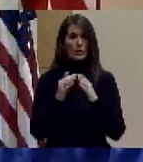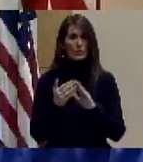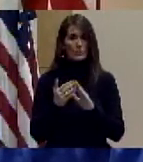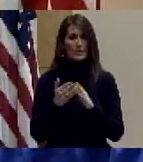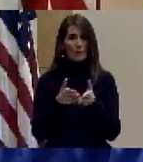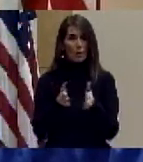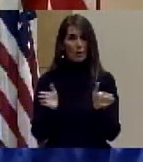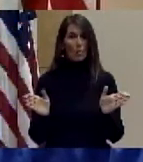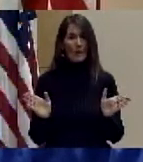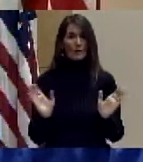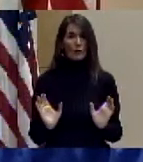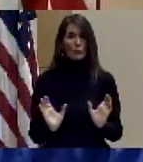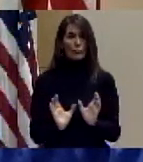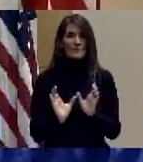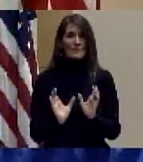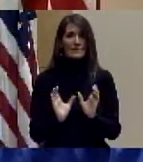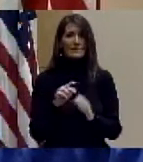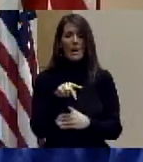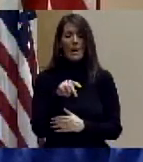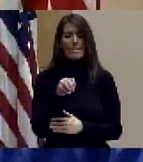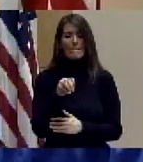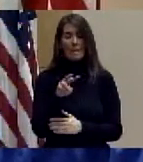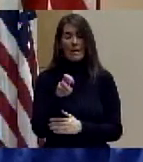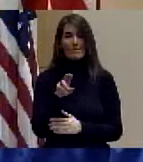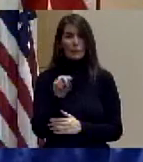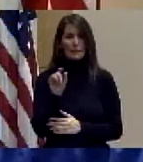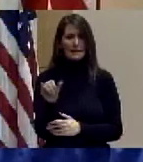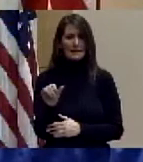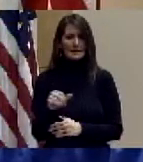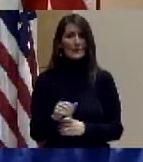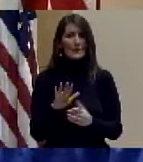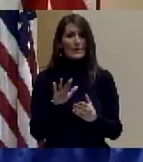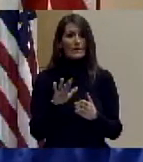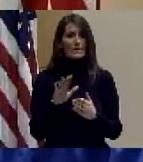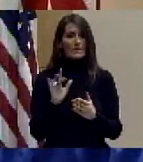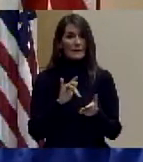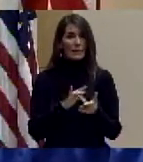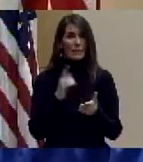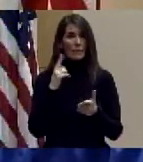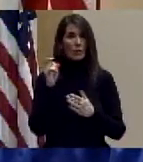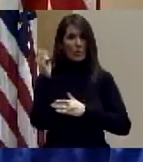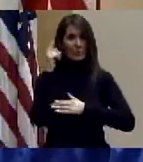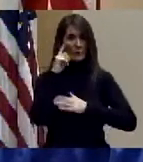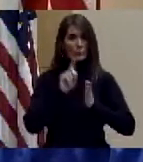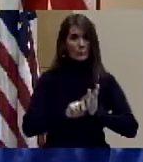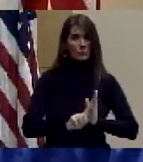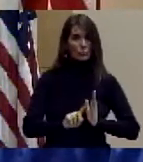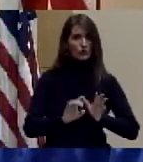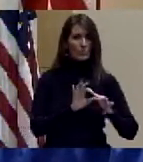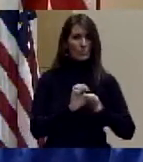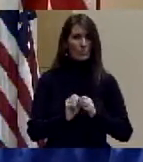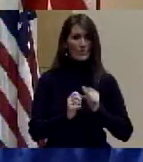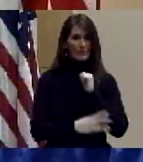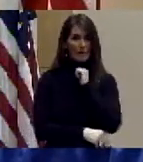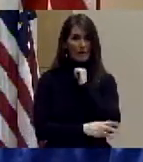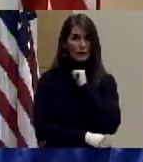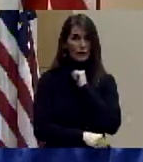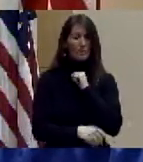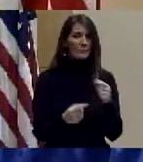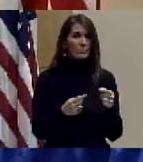crisis that is poverty. The Center for Governmental Research study on poverty, completed in